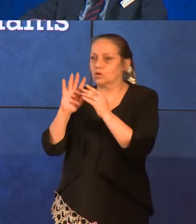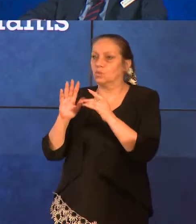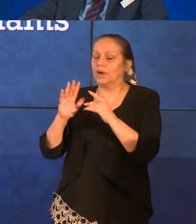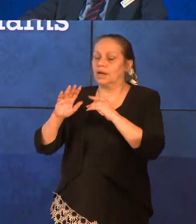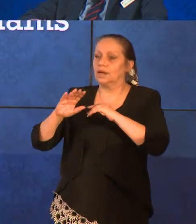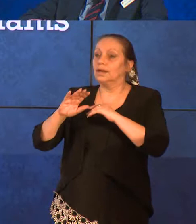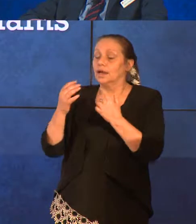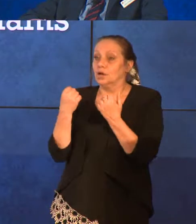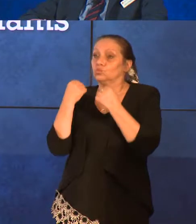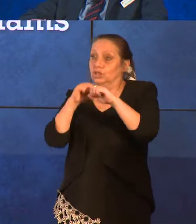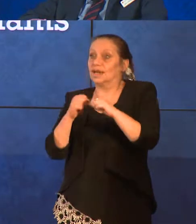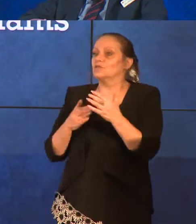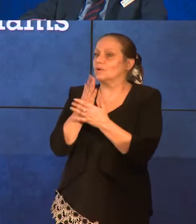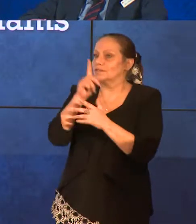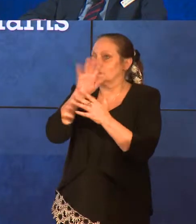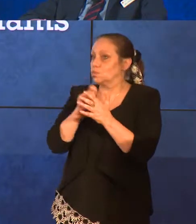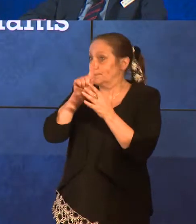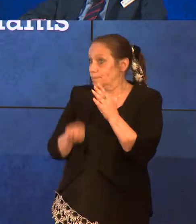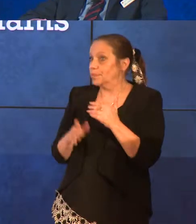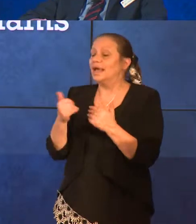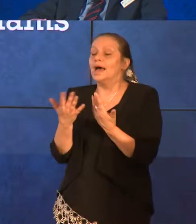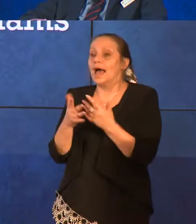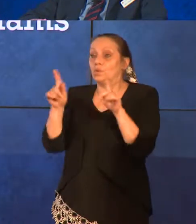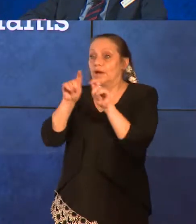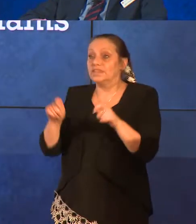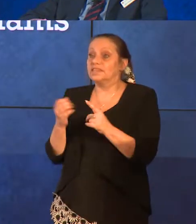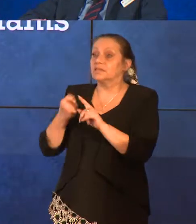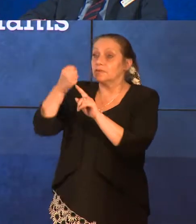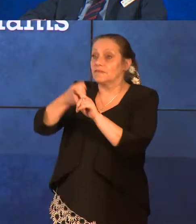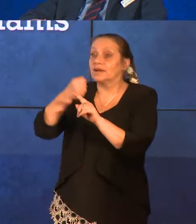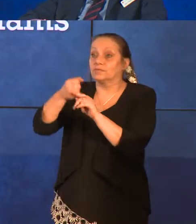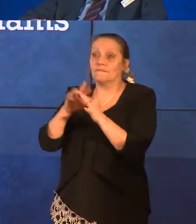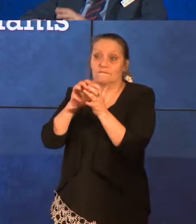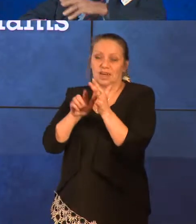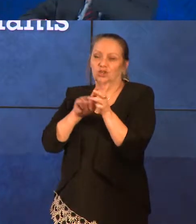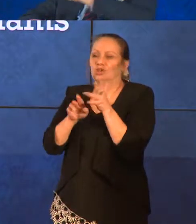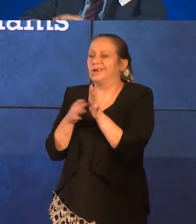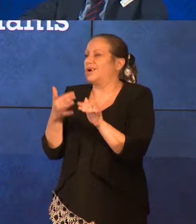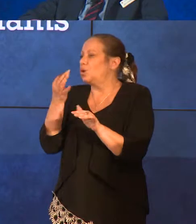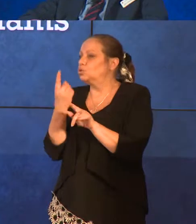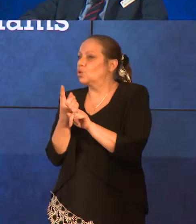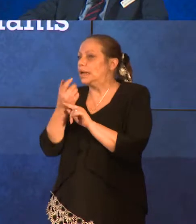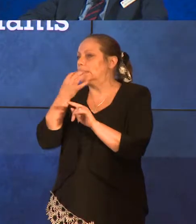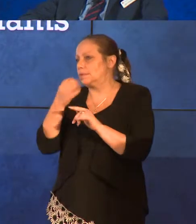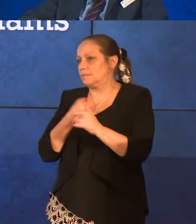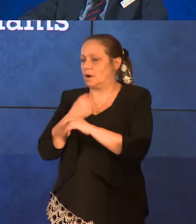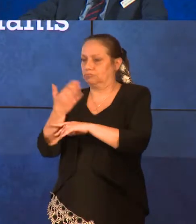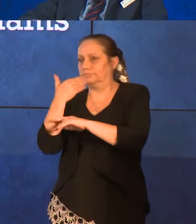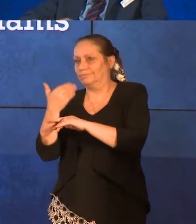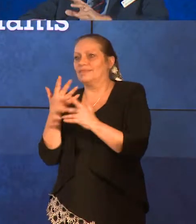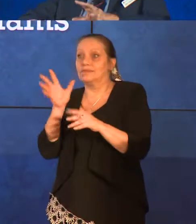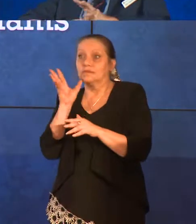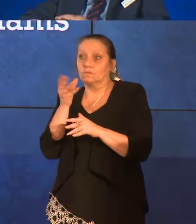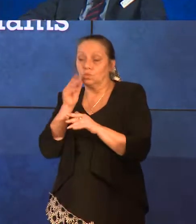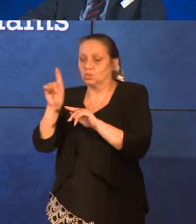the rights of people with disabilities. We also have a systemic advocacy function, and I'll talk a bit during this presentation this afternoon